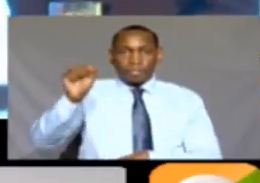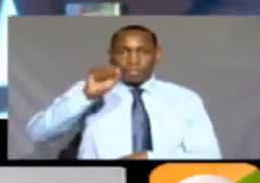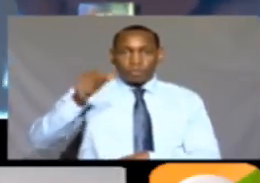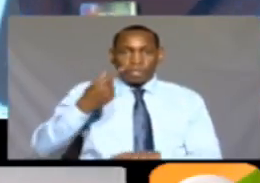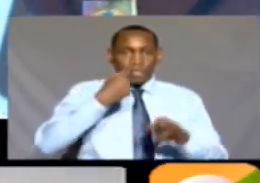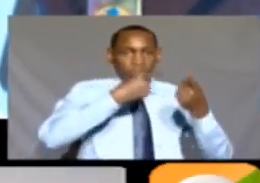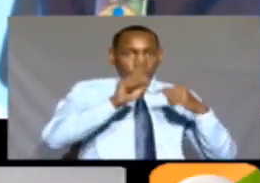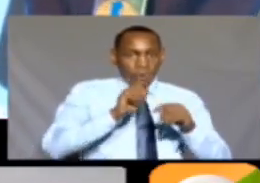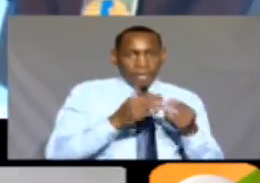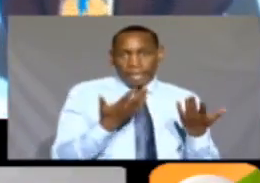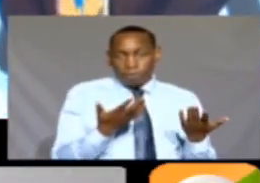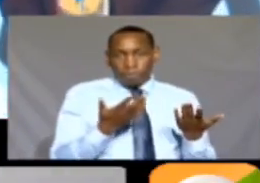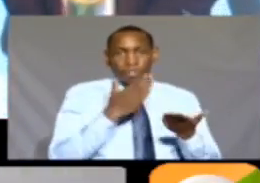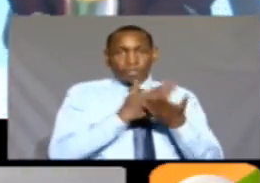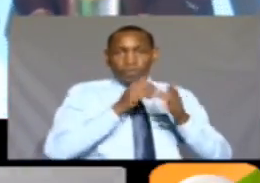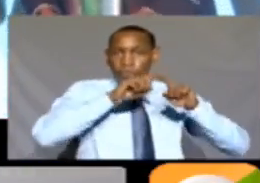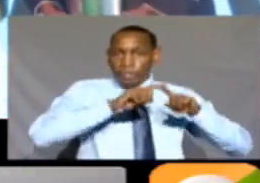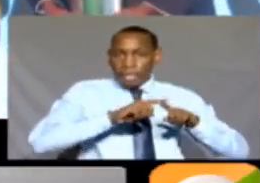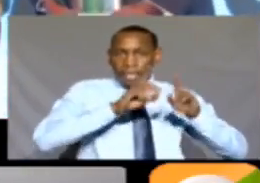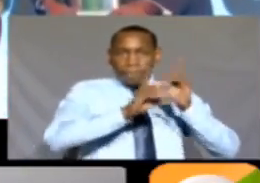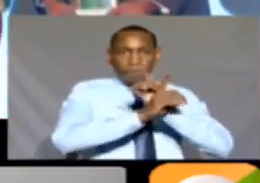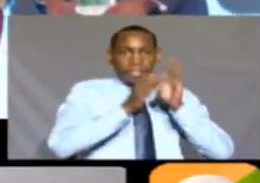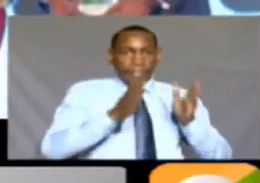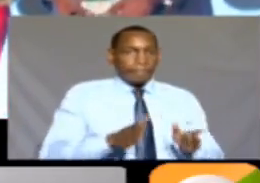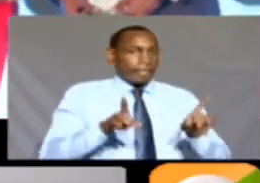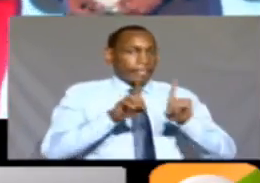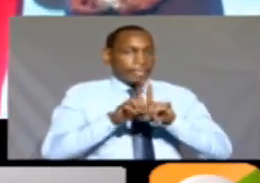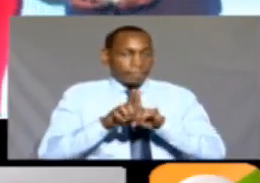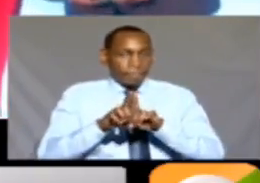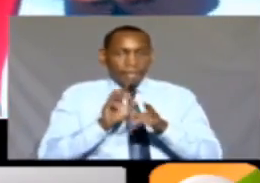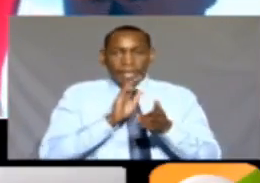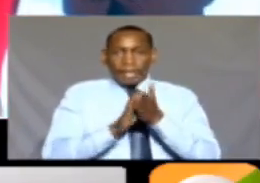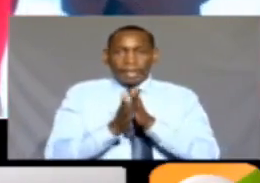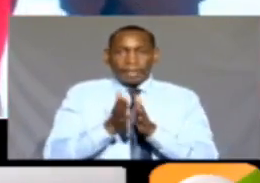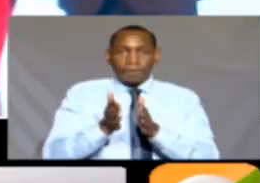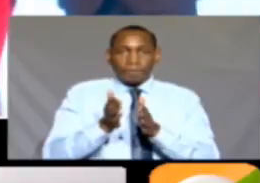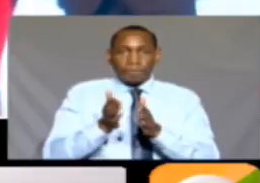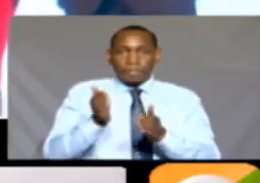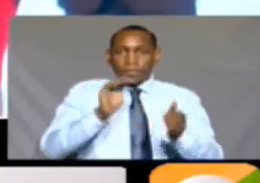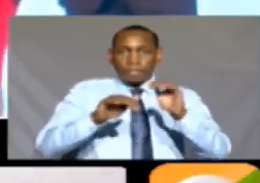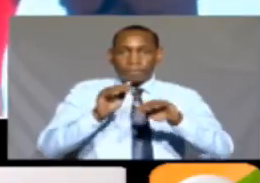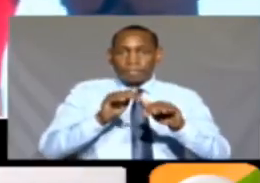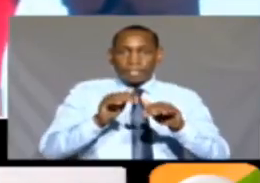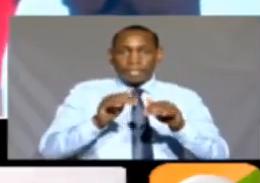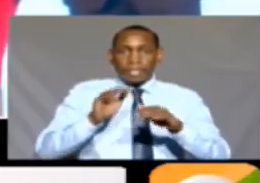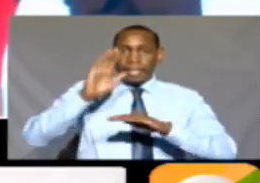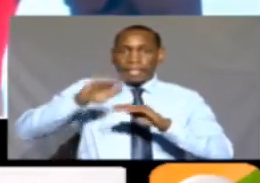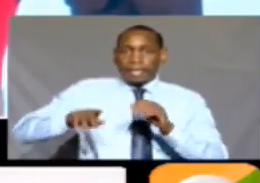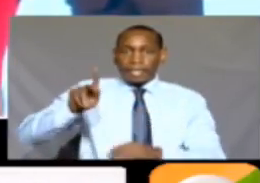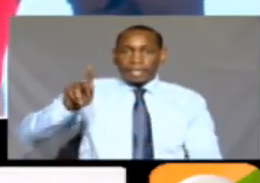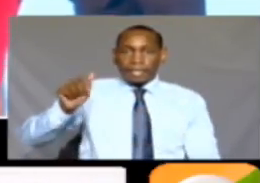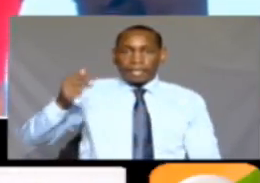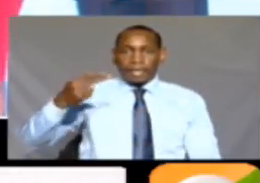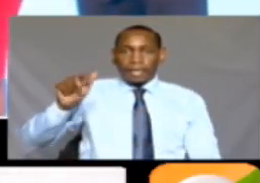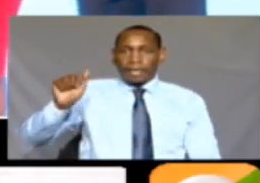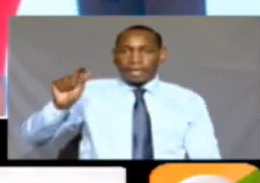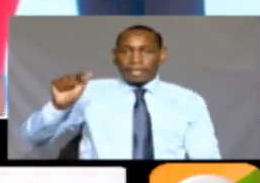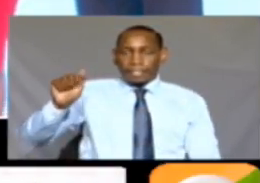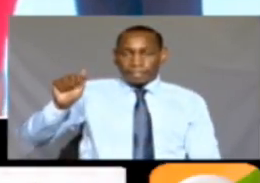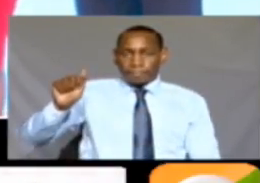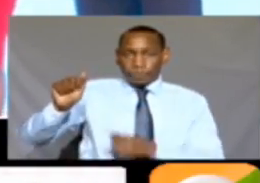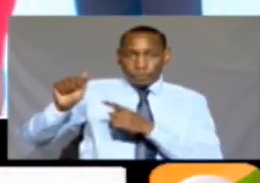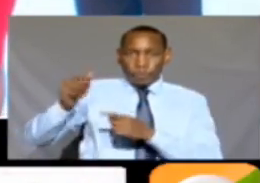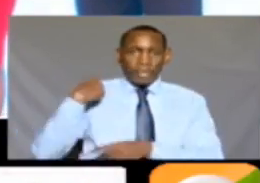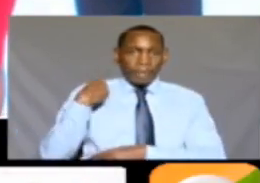count of being a very reliable defender and having more contribution to the team more than Francis Kahata. Francis Kahata came in second,